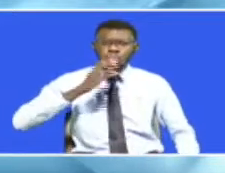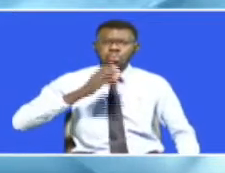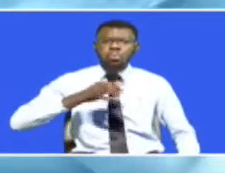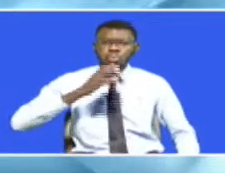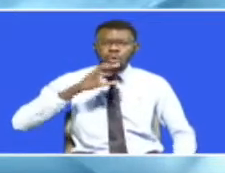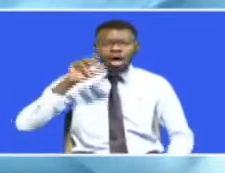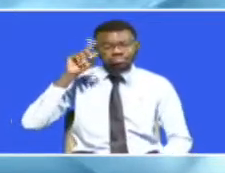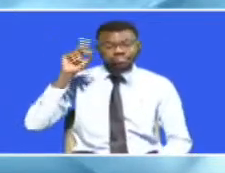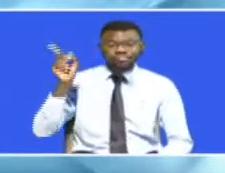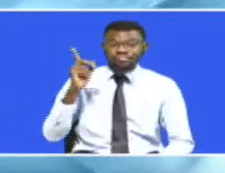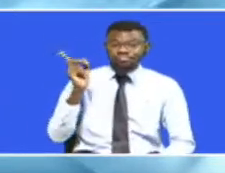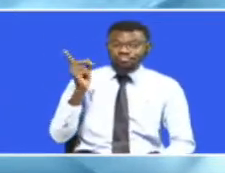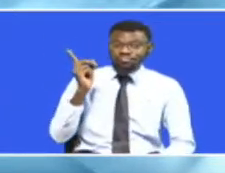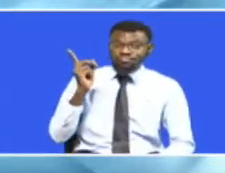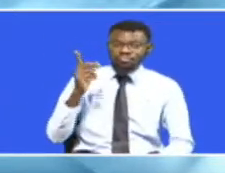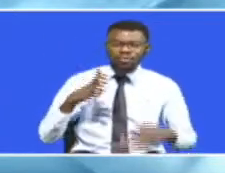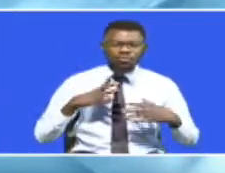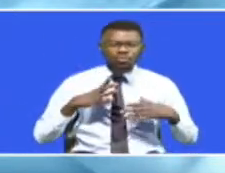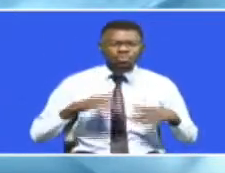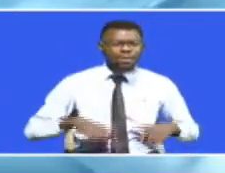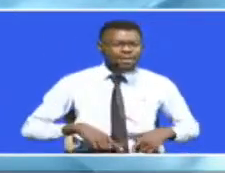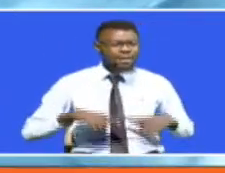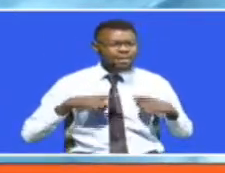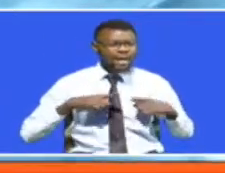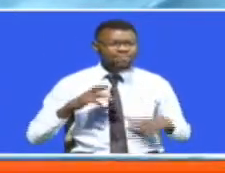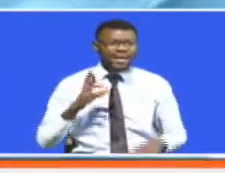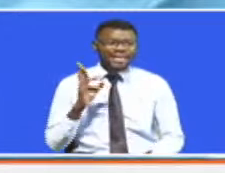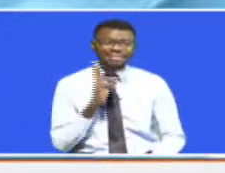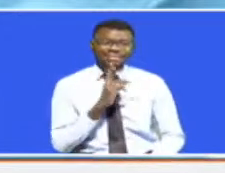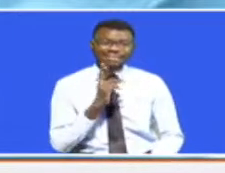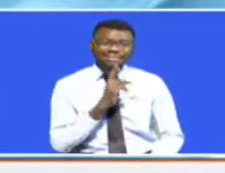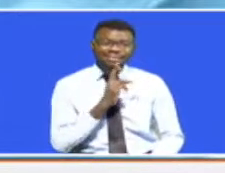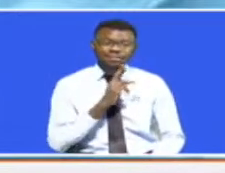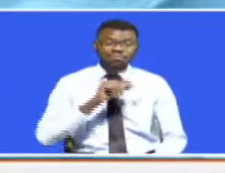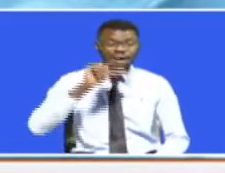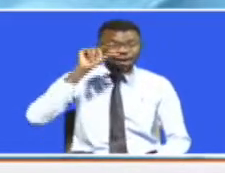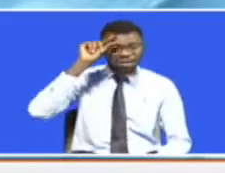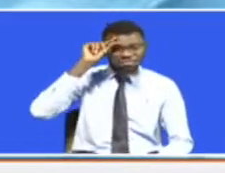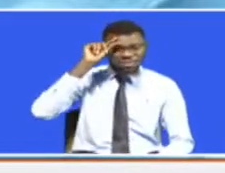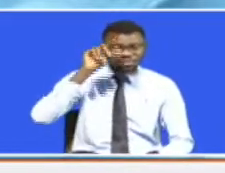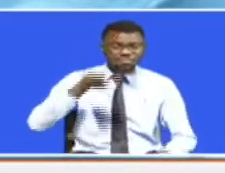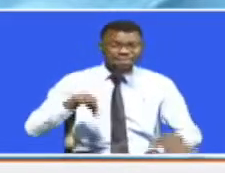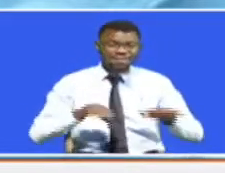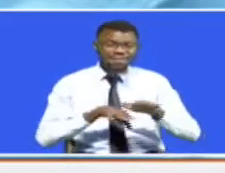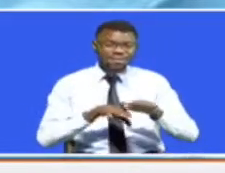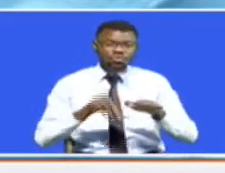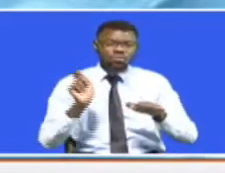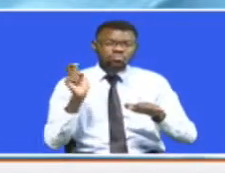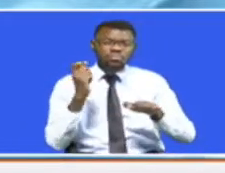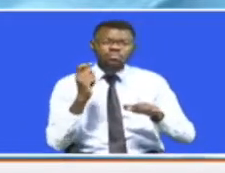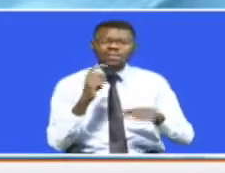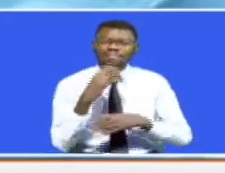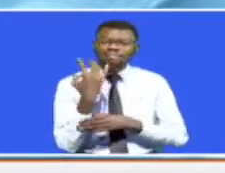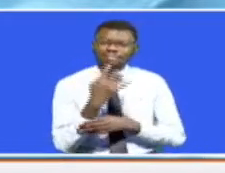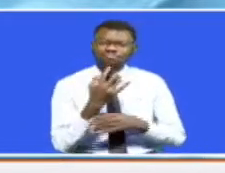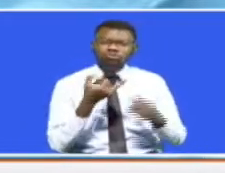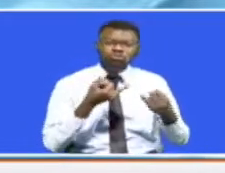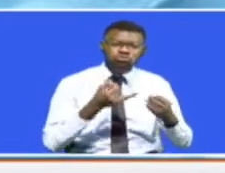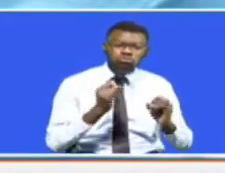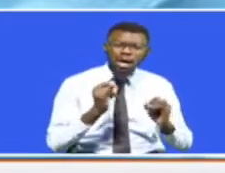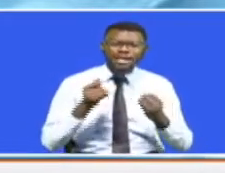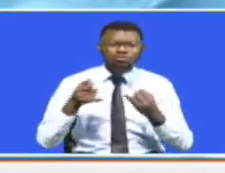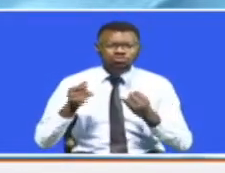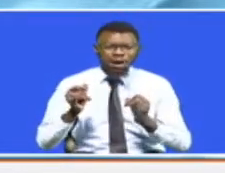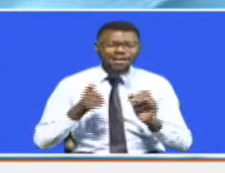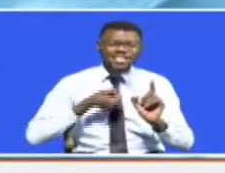lives of those who partake it. While the government, through Deputy President Rigathi Gachagua, concentrates all efforts of fighting